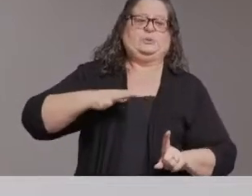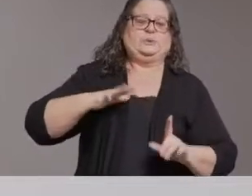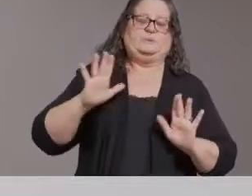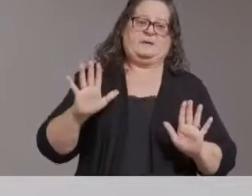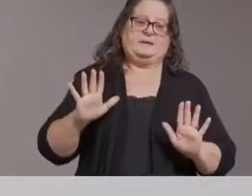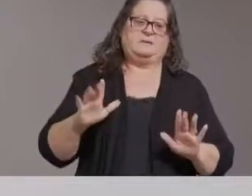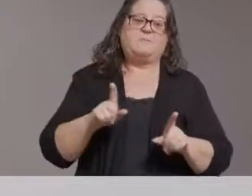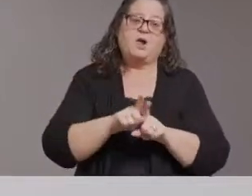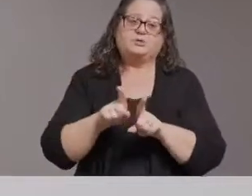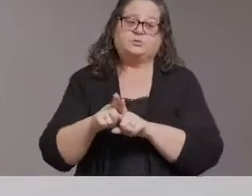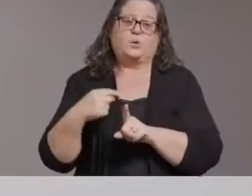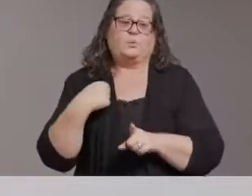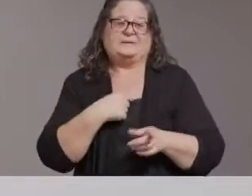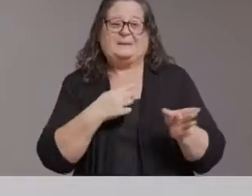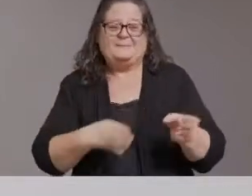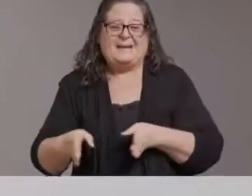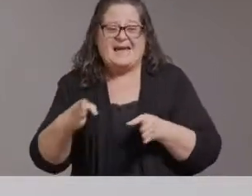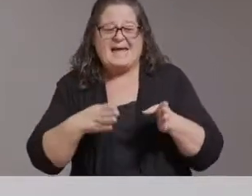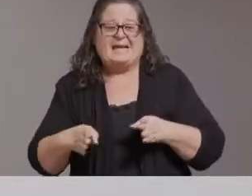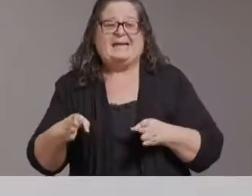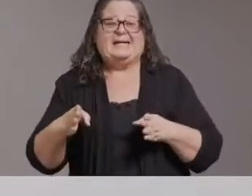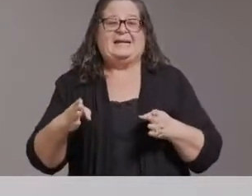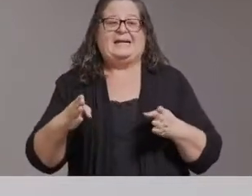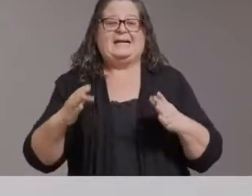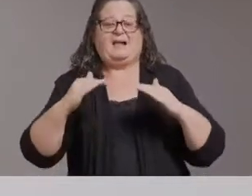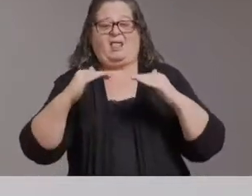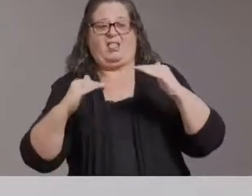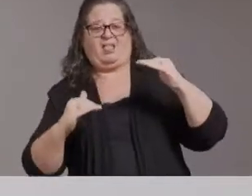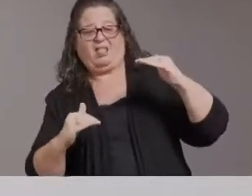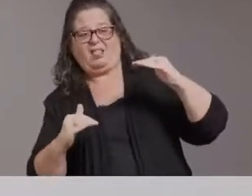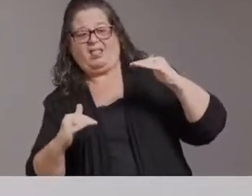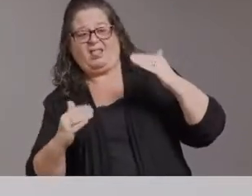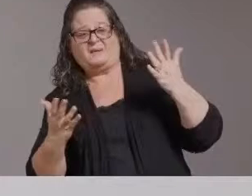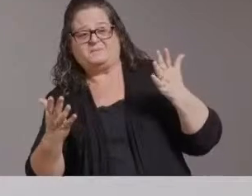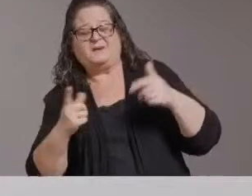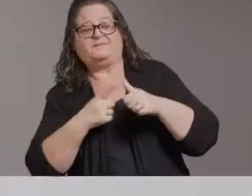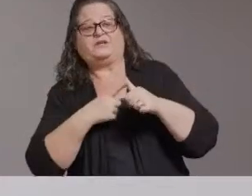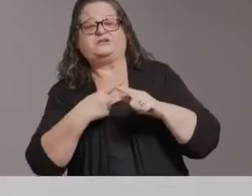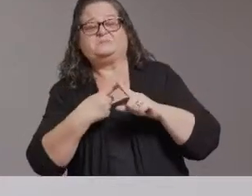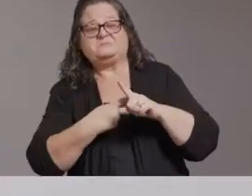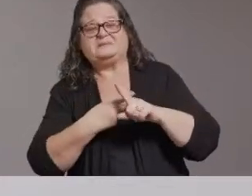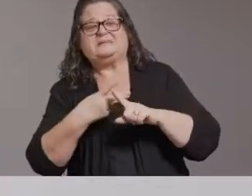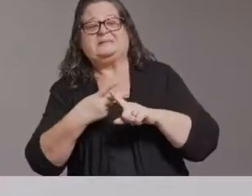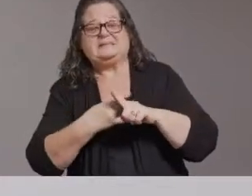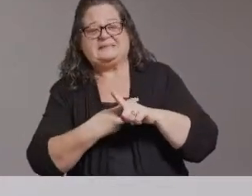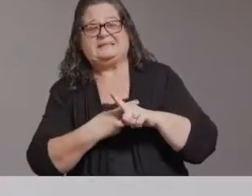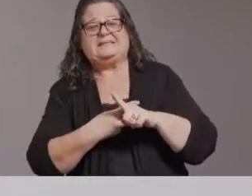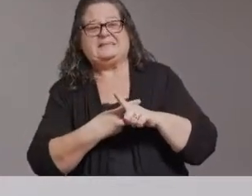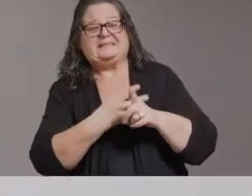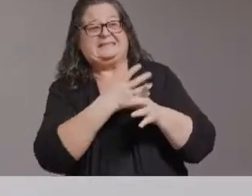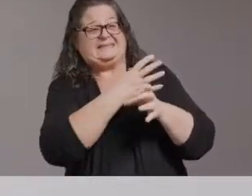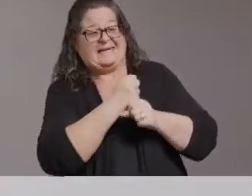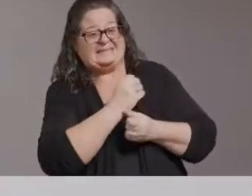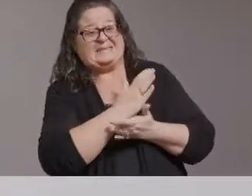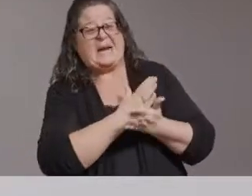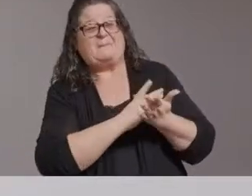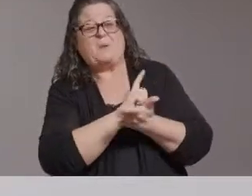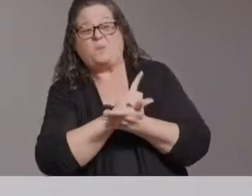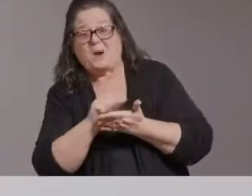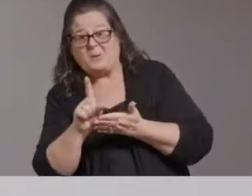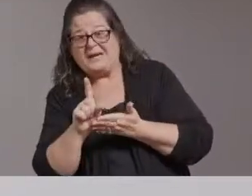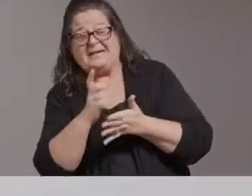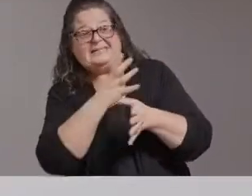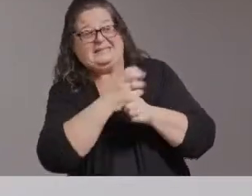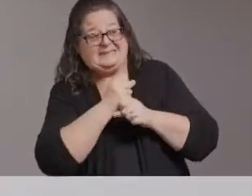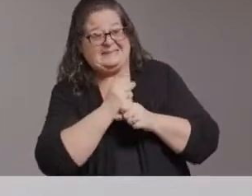uneven distribution. We knew that for the first month or two, you know, we'd get some week, and then the next week we might get none.